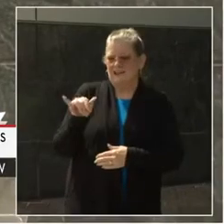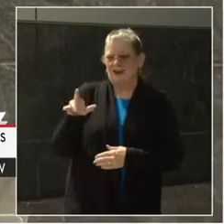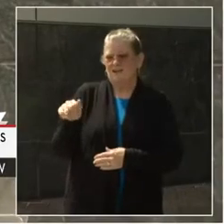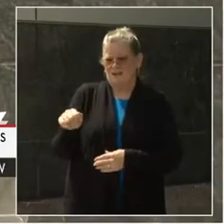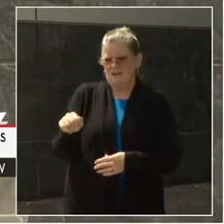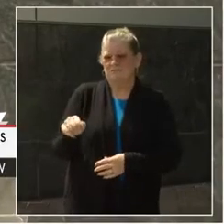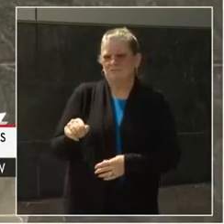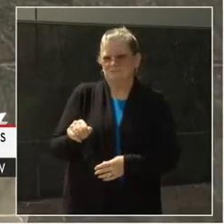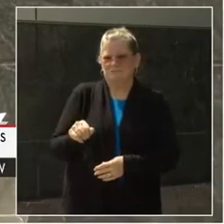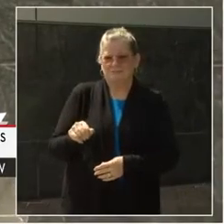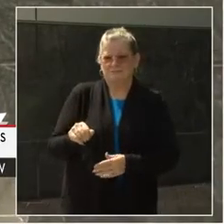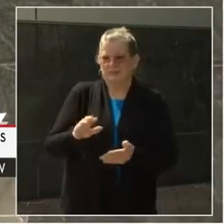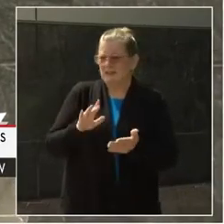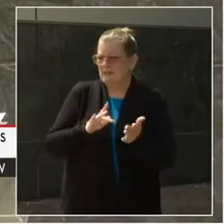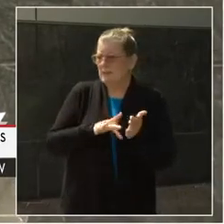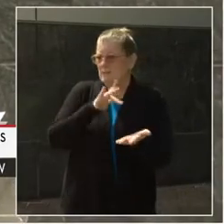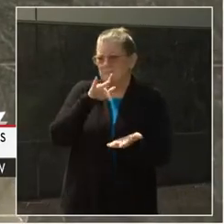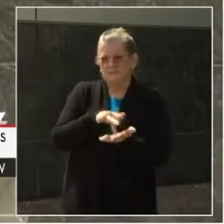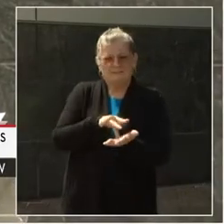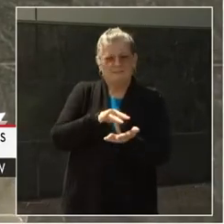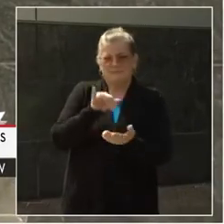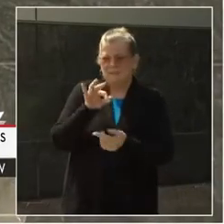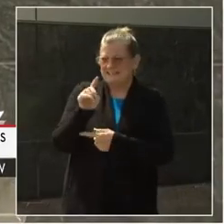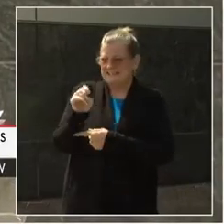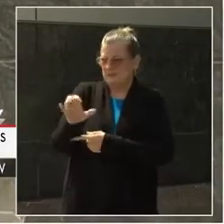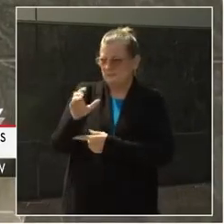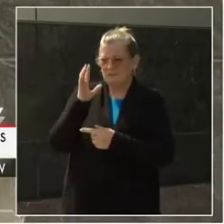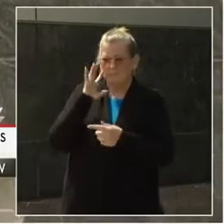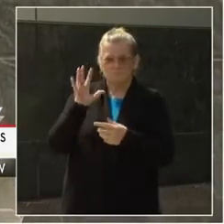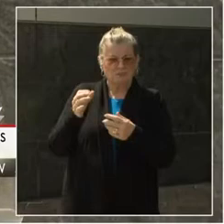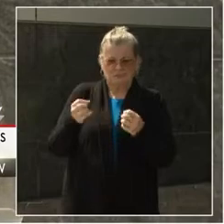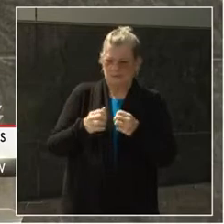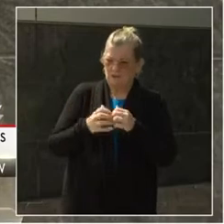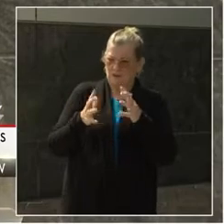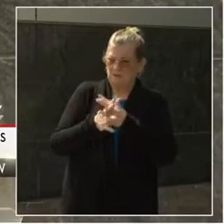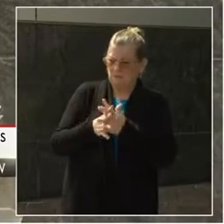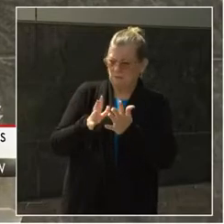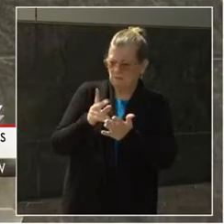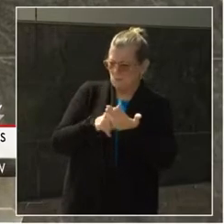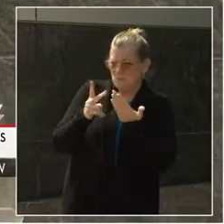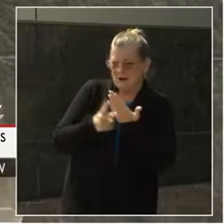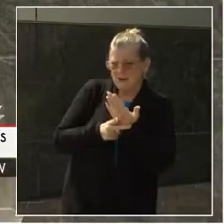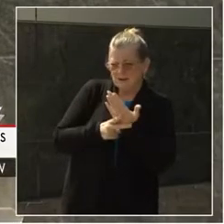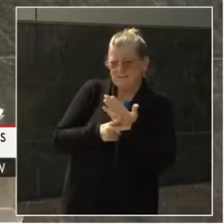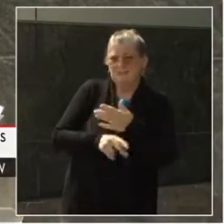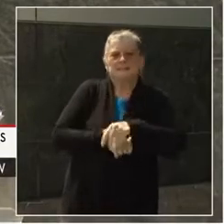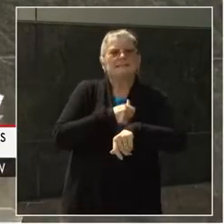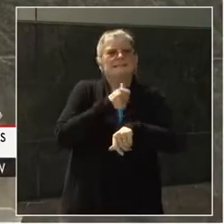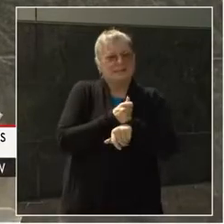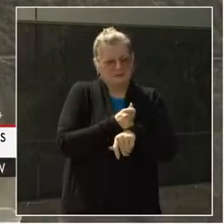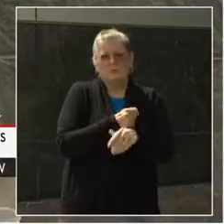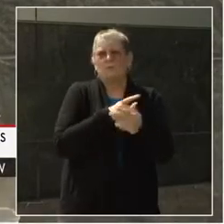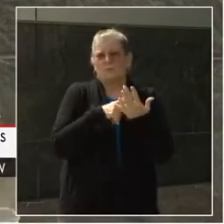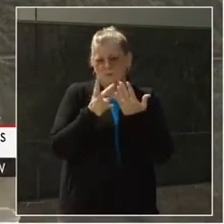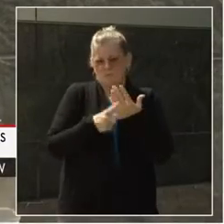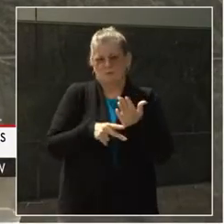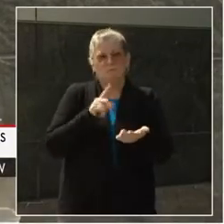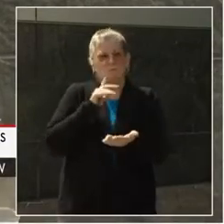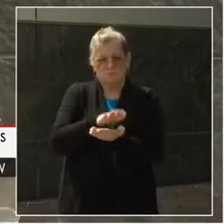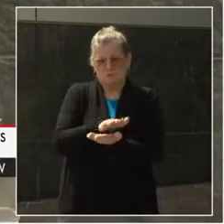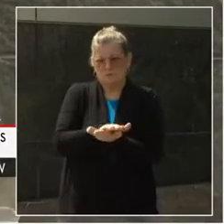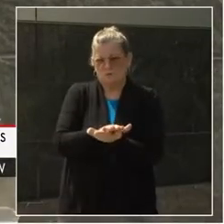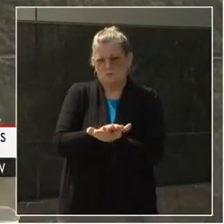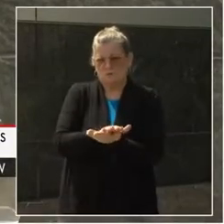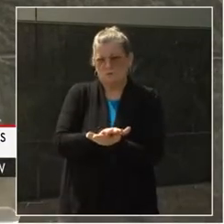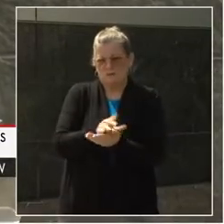December, when we said we were going to launch this program, I knew that if we stood this program up, institutions like George Washington would say yes,